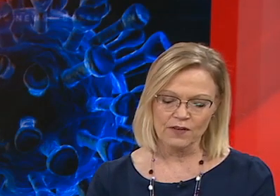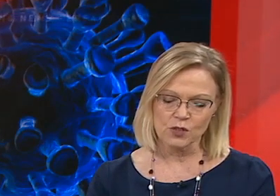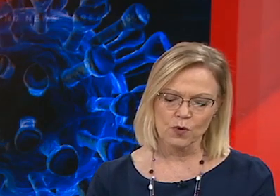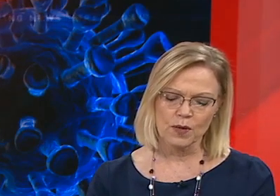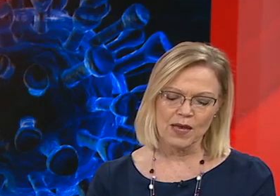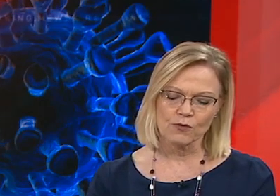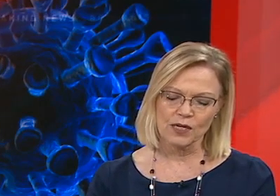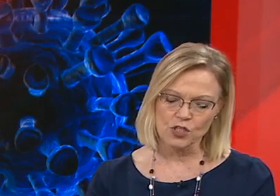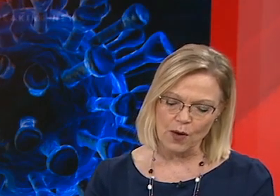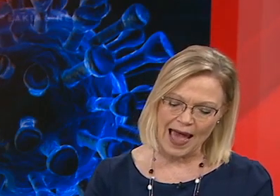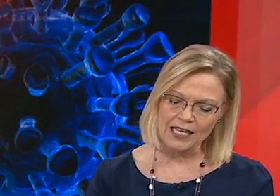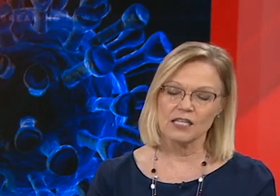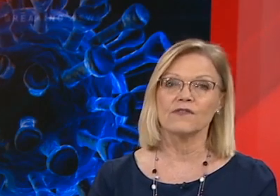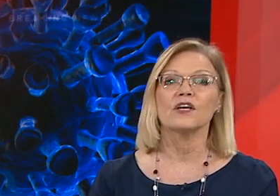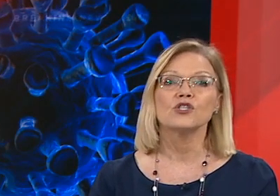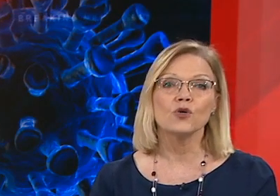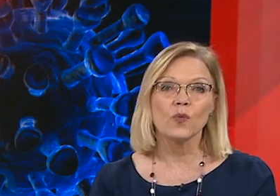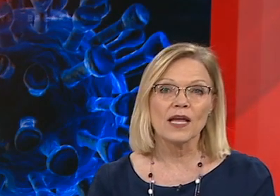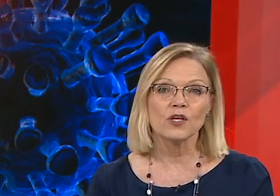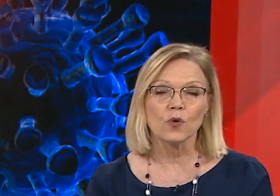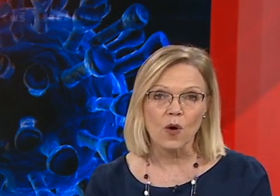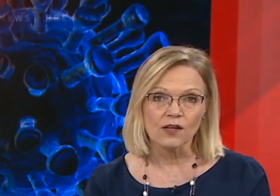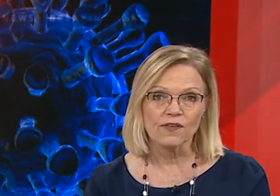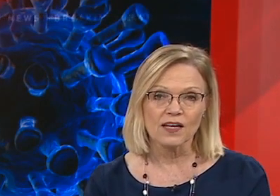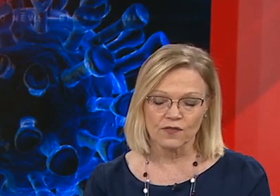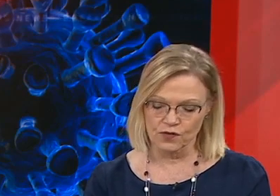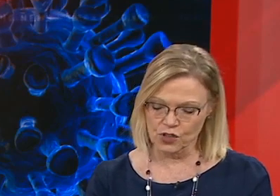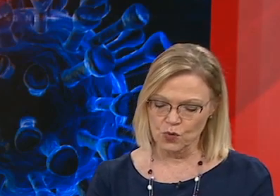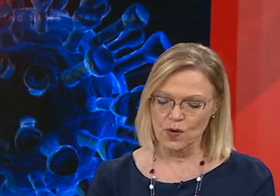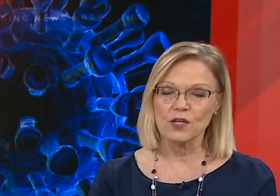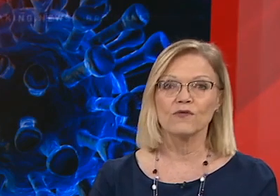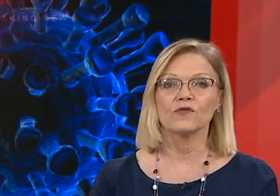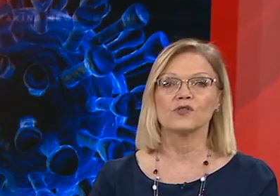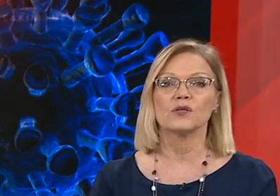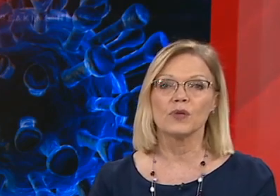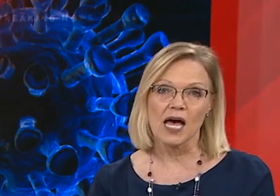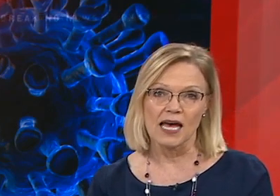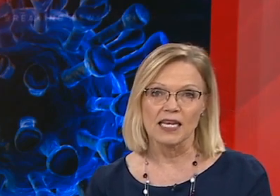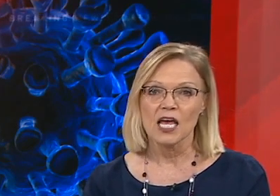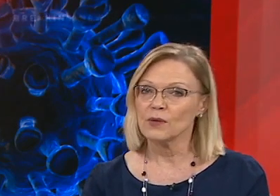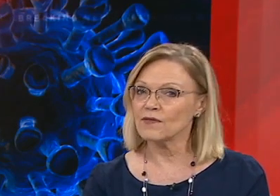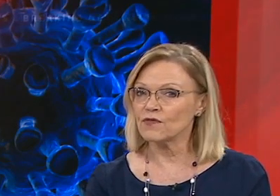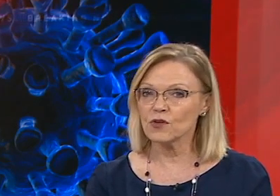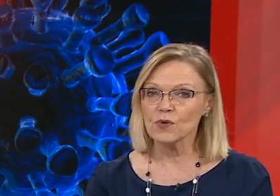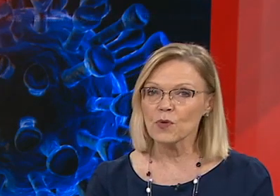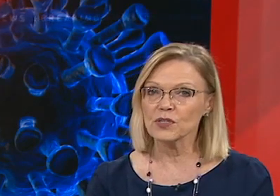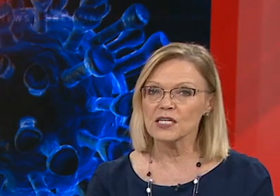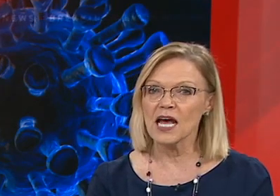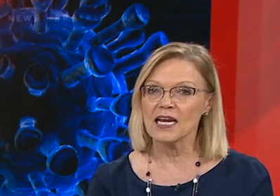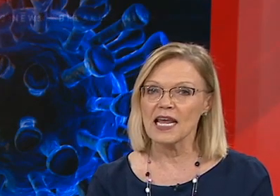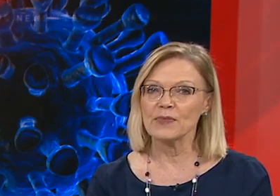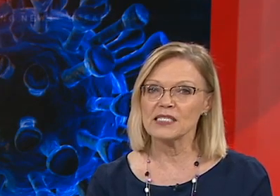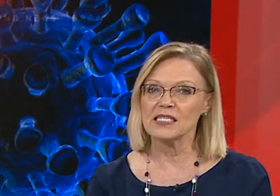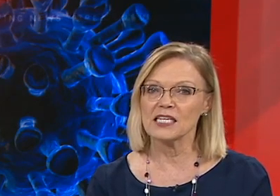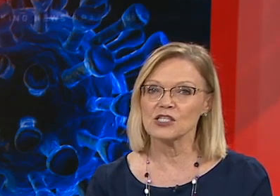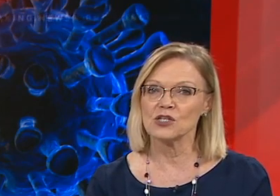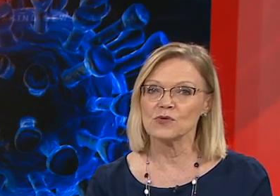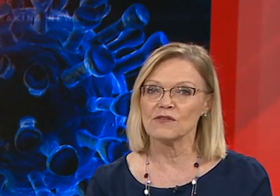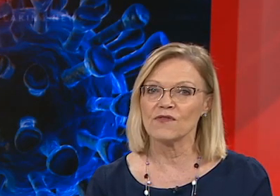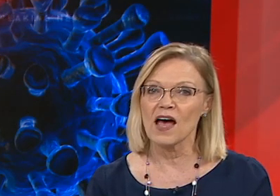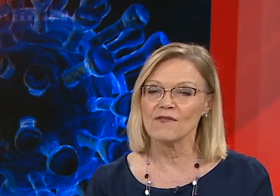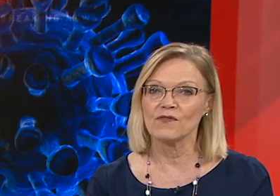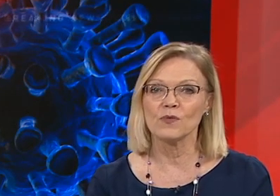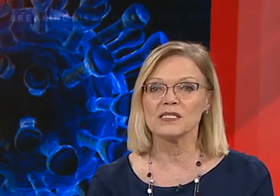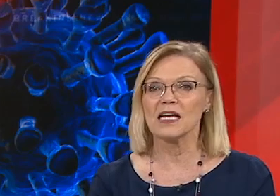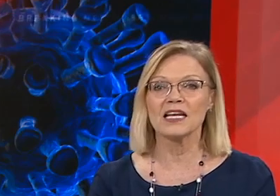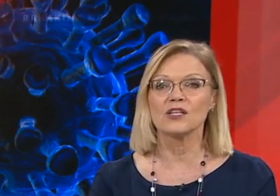those benefits will be made retroactive to when you qualified, to when you first applied. We'll have a full report tonight on ABC 6 News